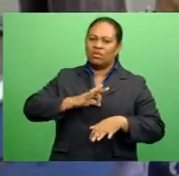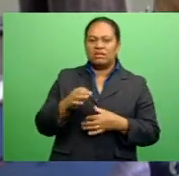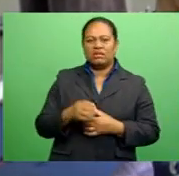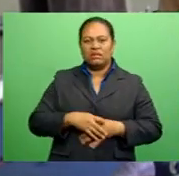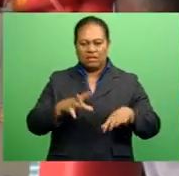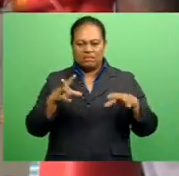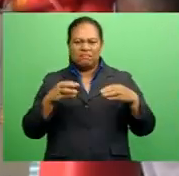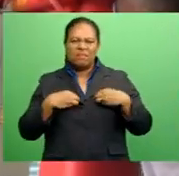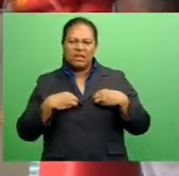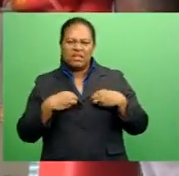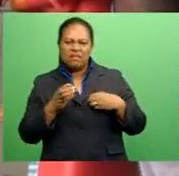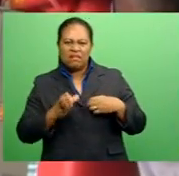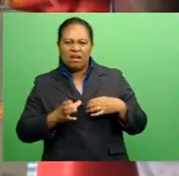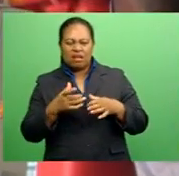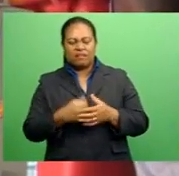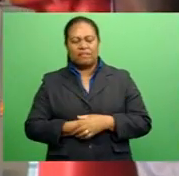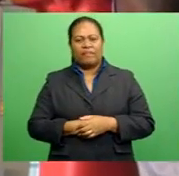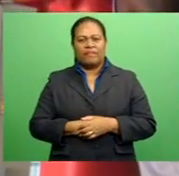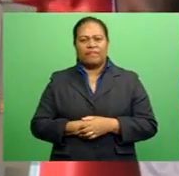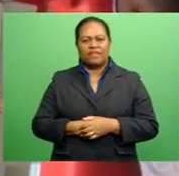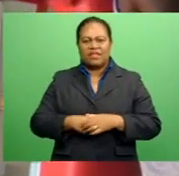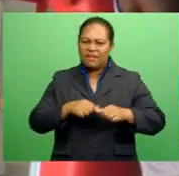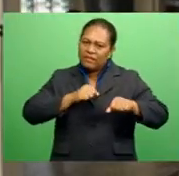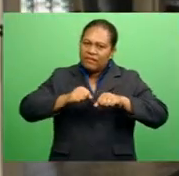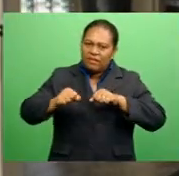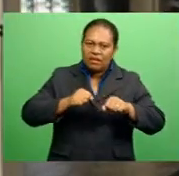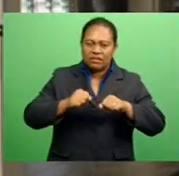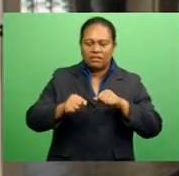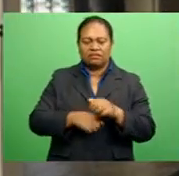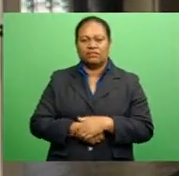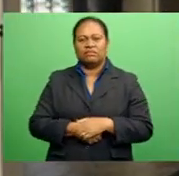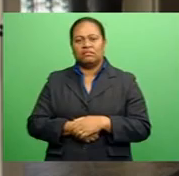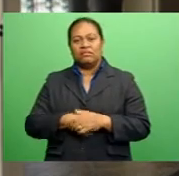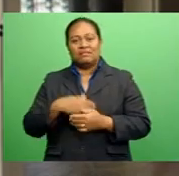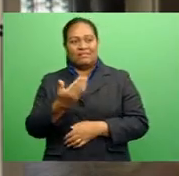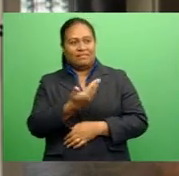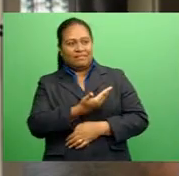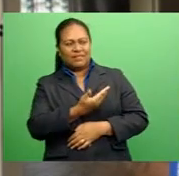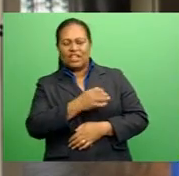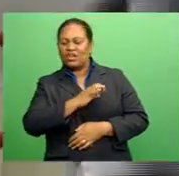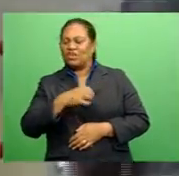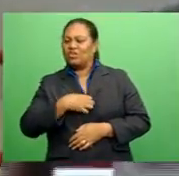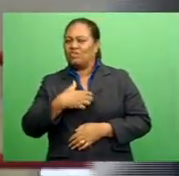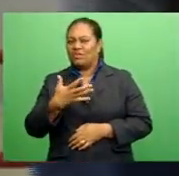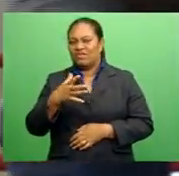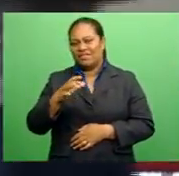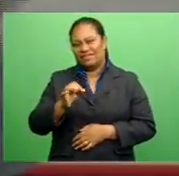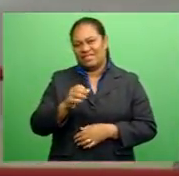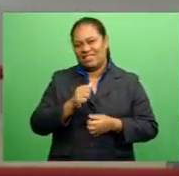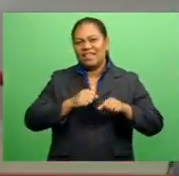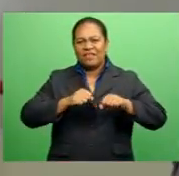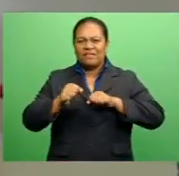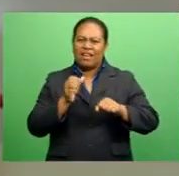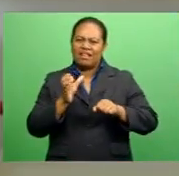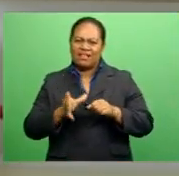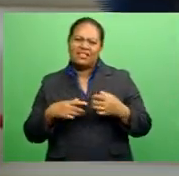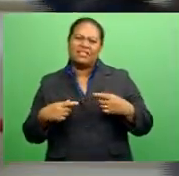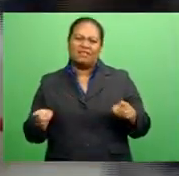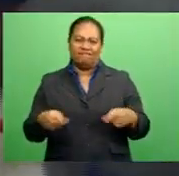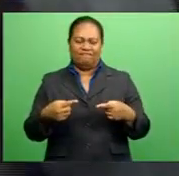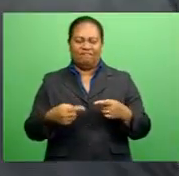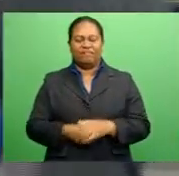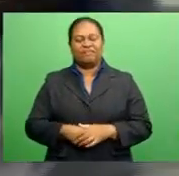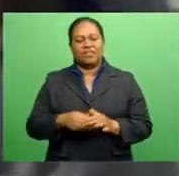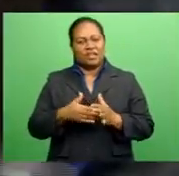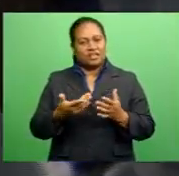and the Commonwealth. And those fighters like me, only not more than 50 fights. Since international exposure is